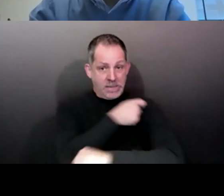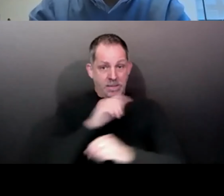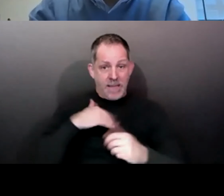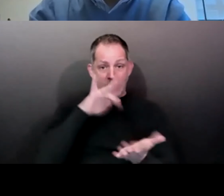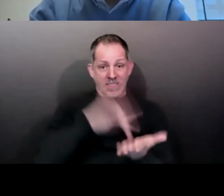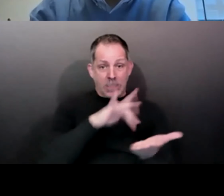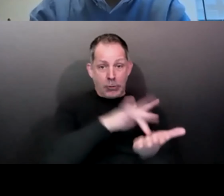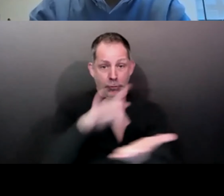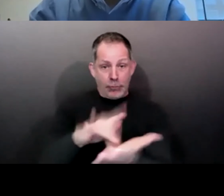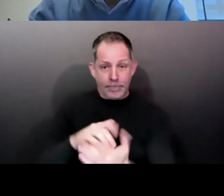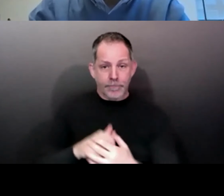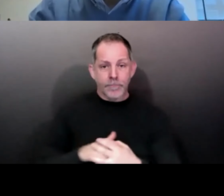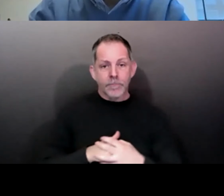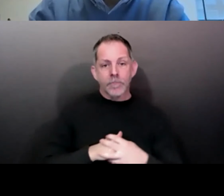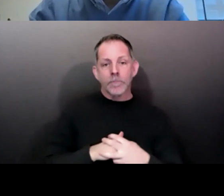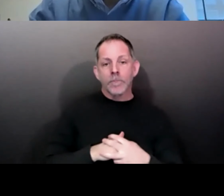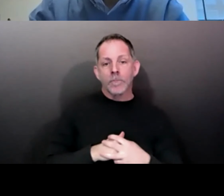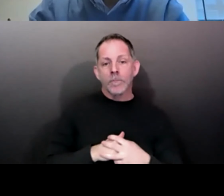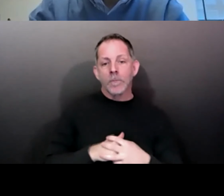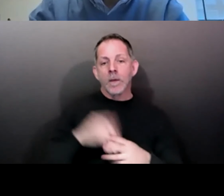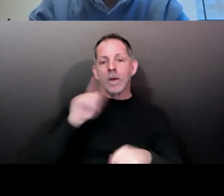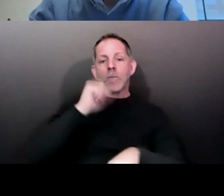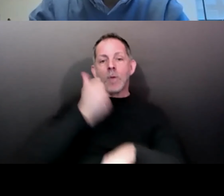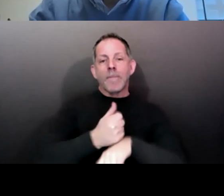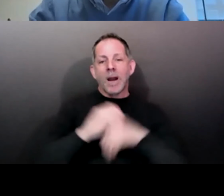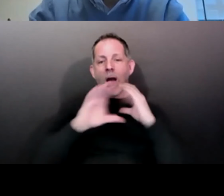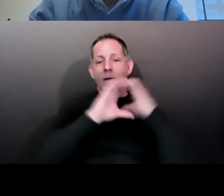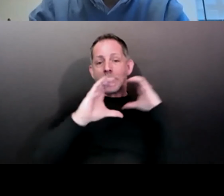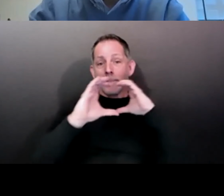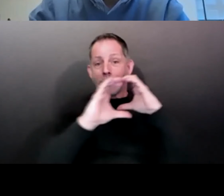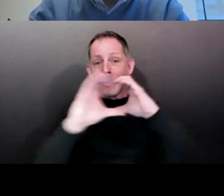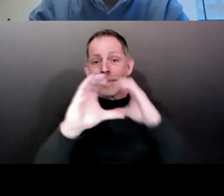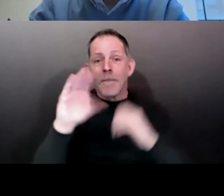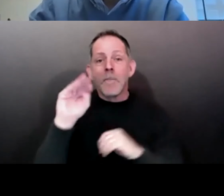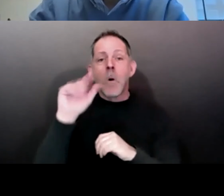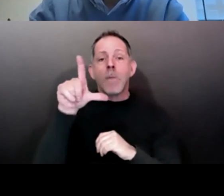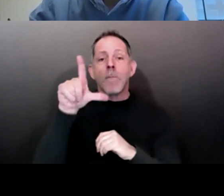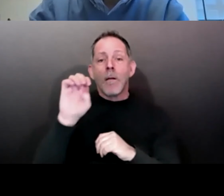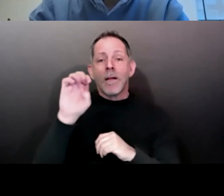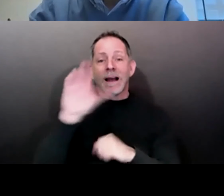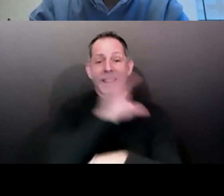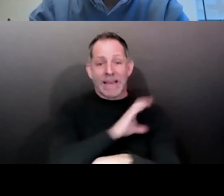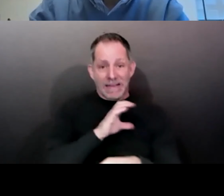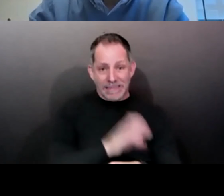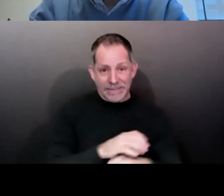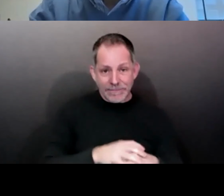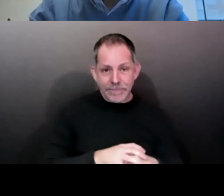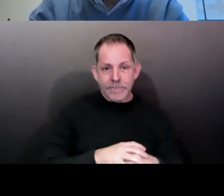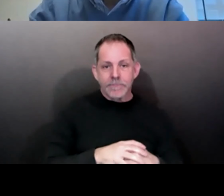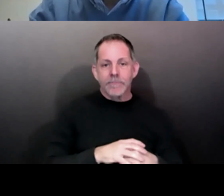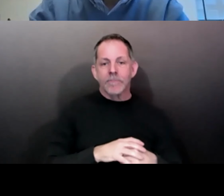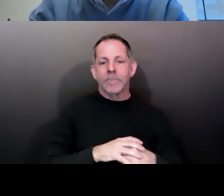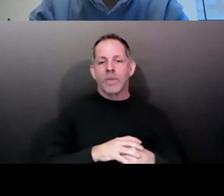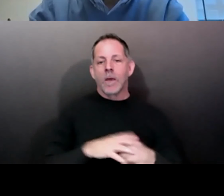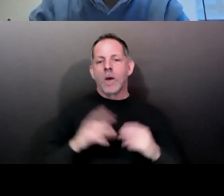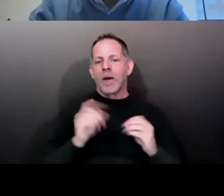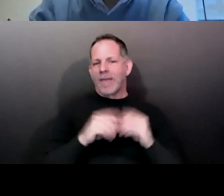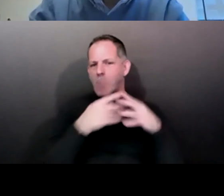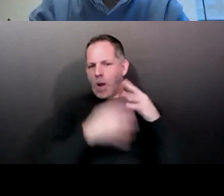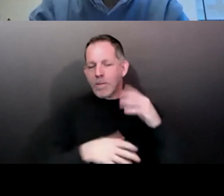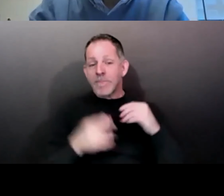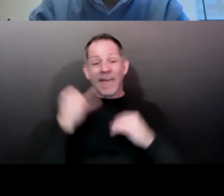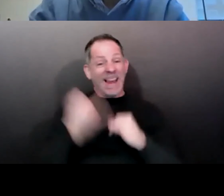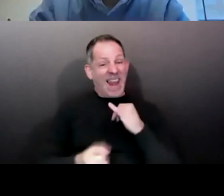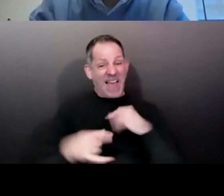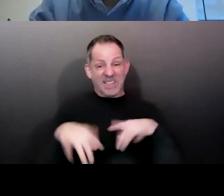Senior Service. And then last, and there are more, but last, we've greatly expanded our call center capability, both in terms of sort of